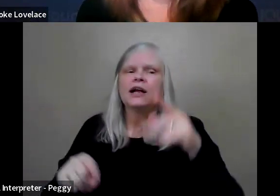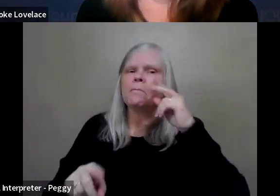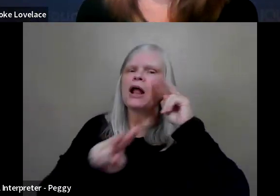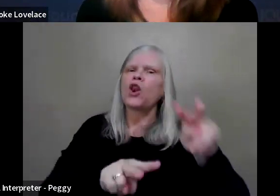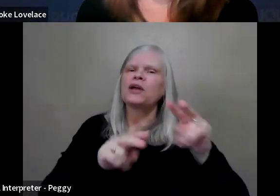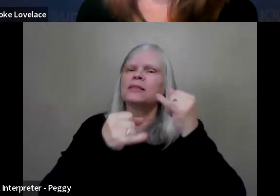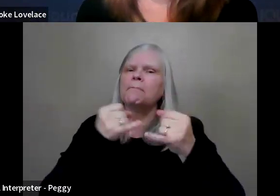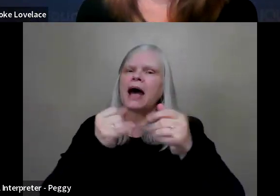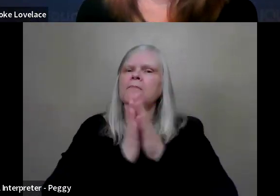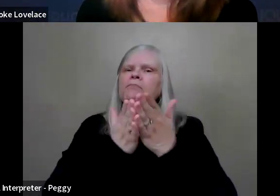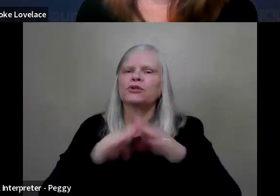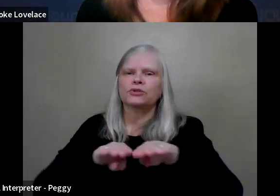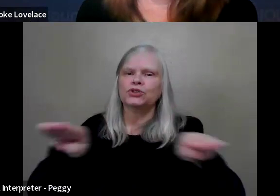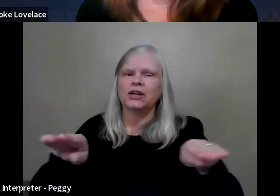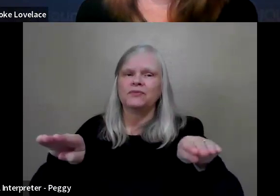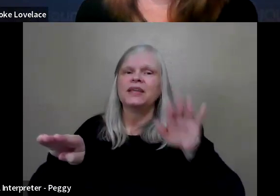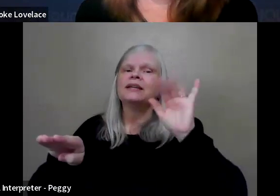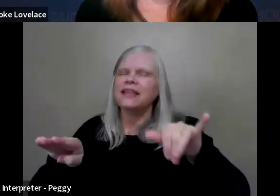is pretty awesome.